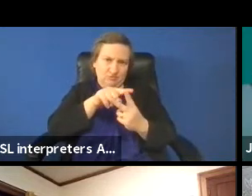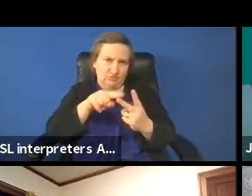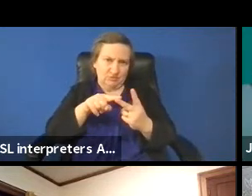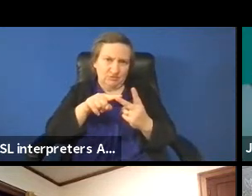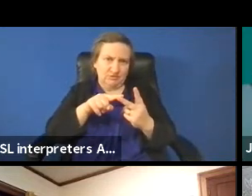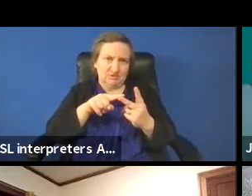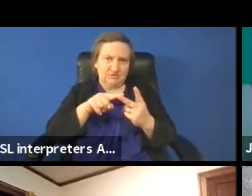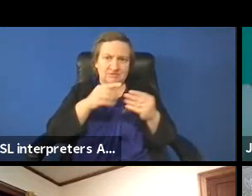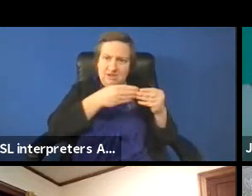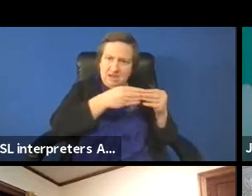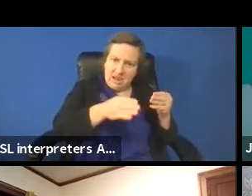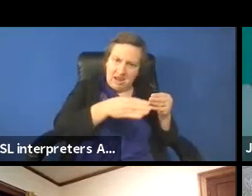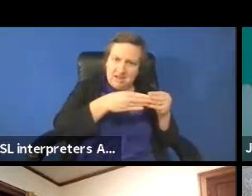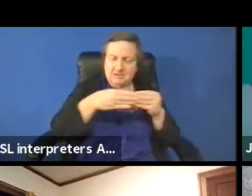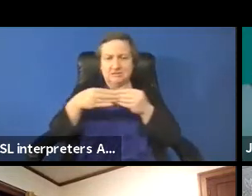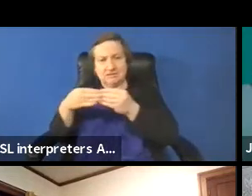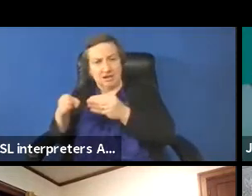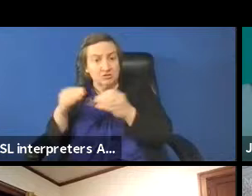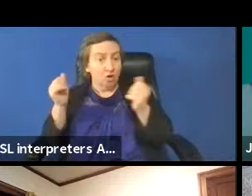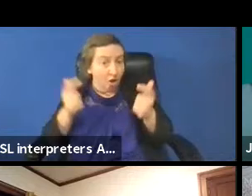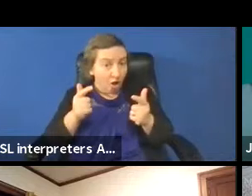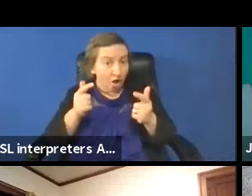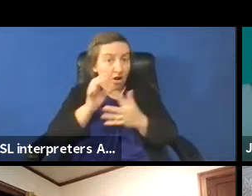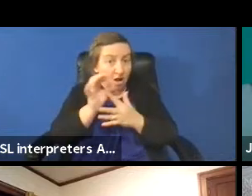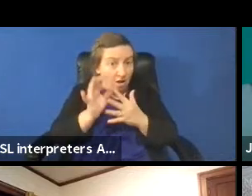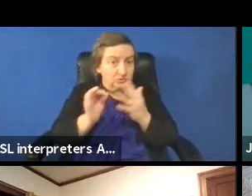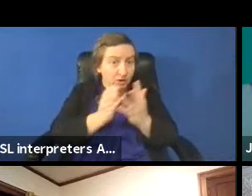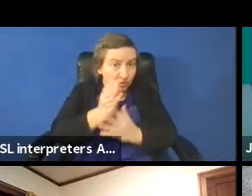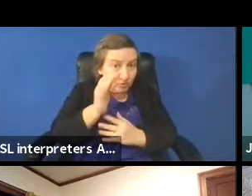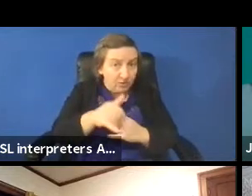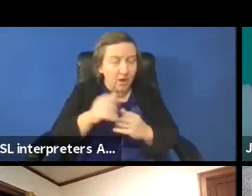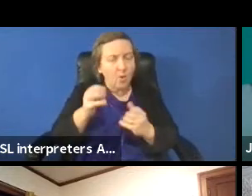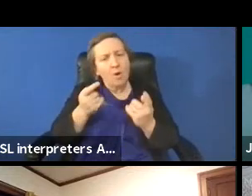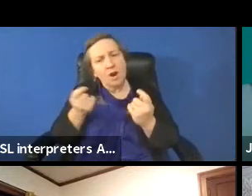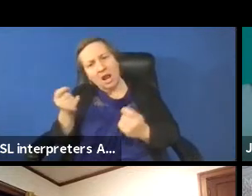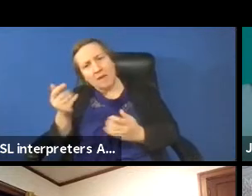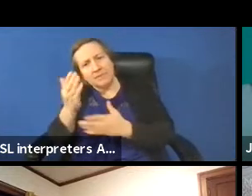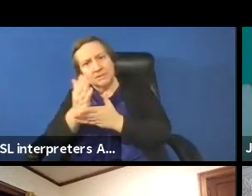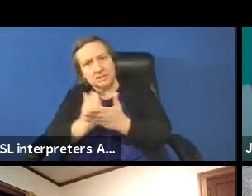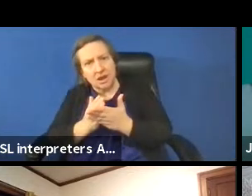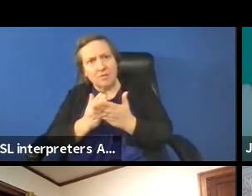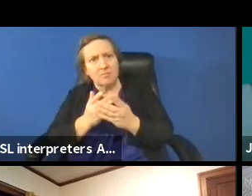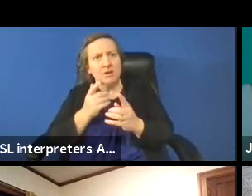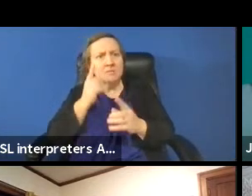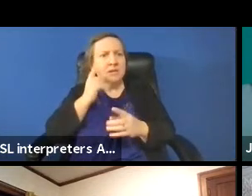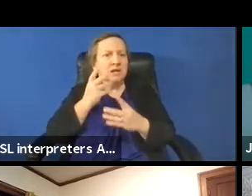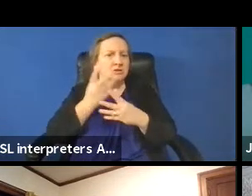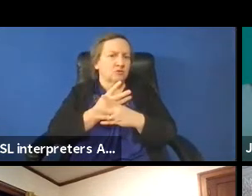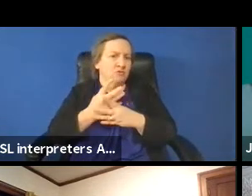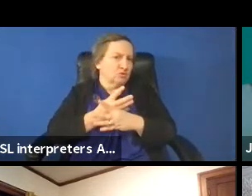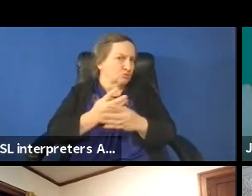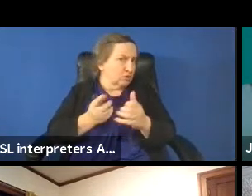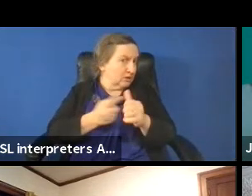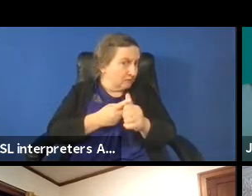of gates, all of the options, or do we start to eliminate some based on the screening